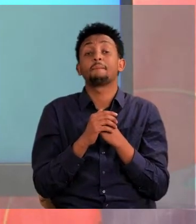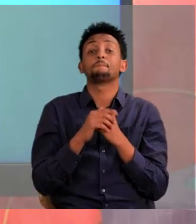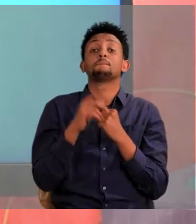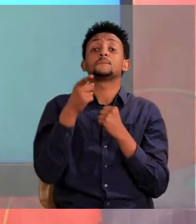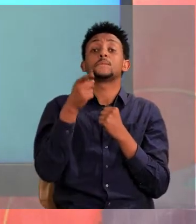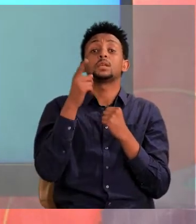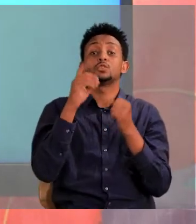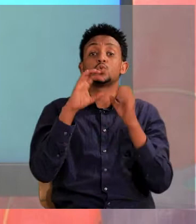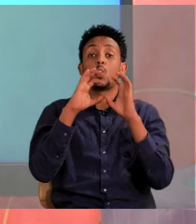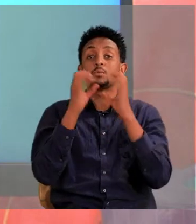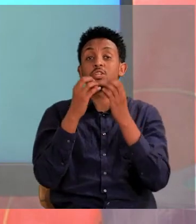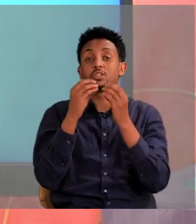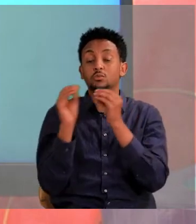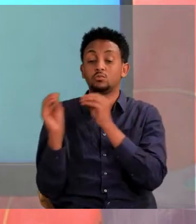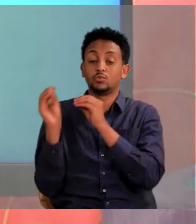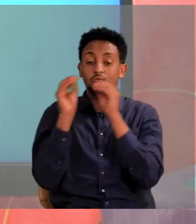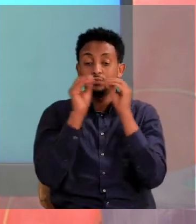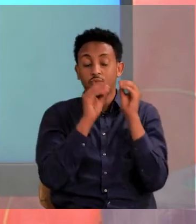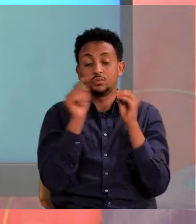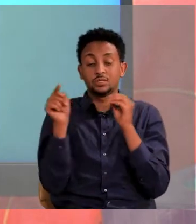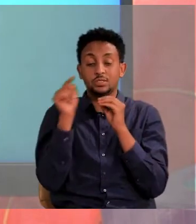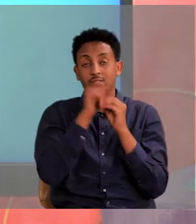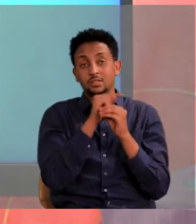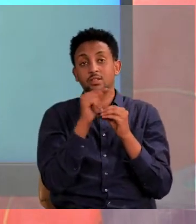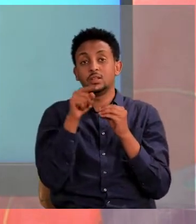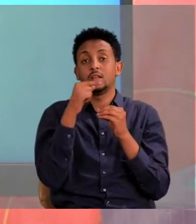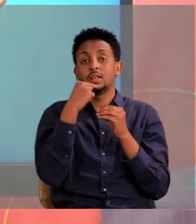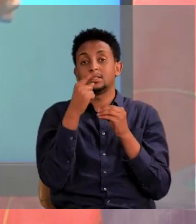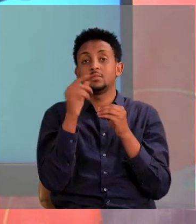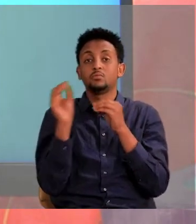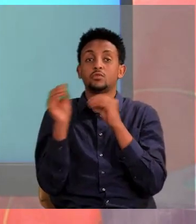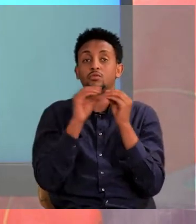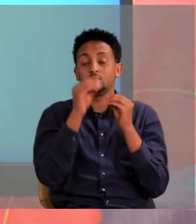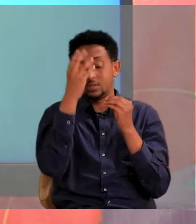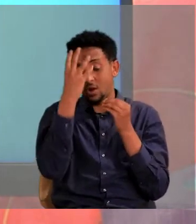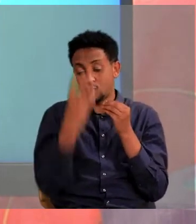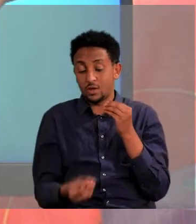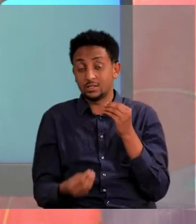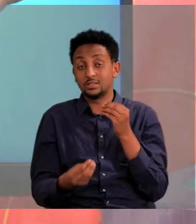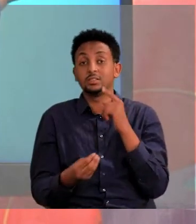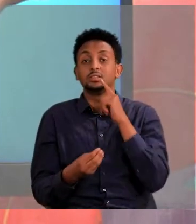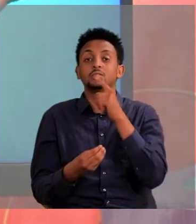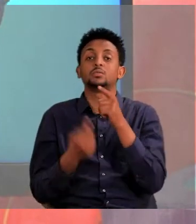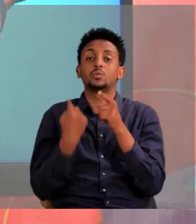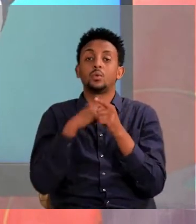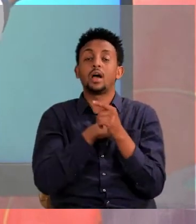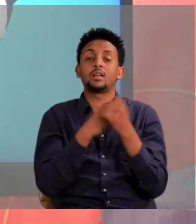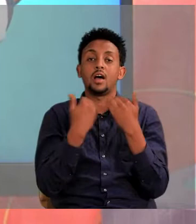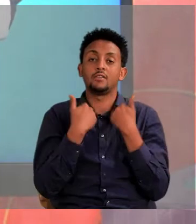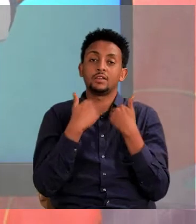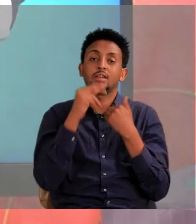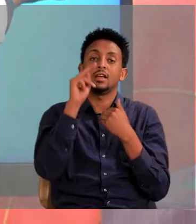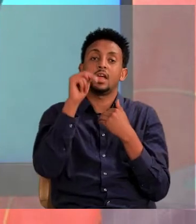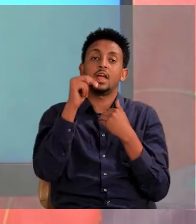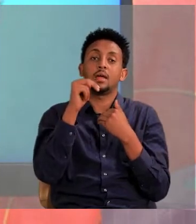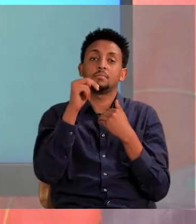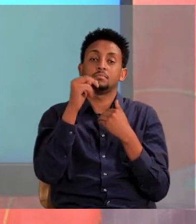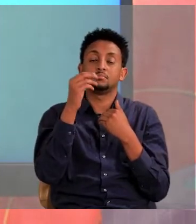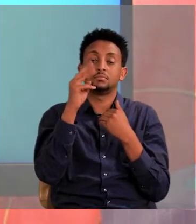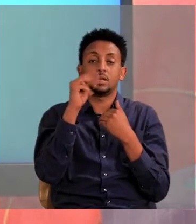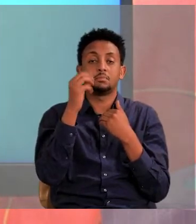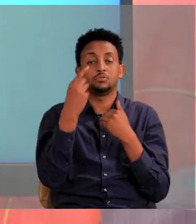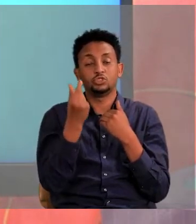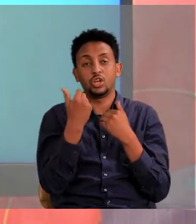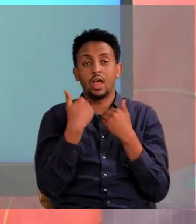as this object is moving from this to this, let's say it's moving downward, we are having mg. We can